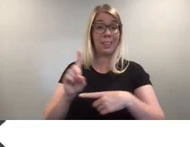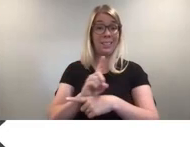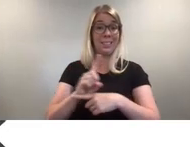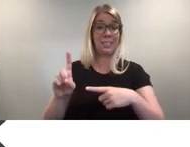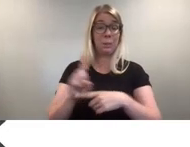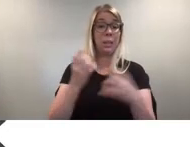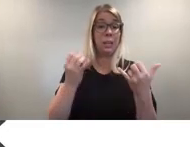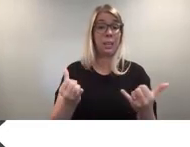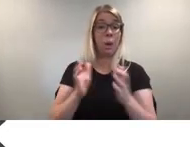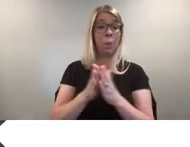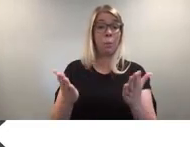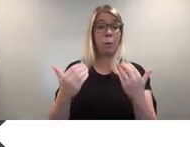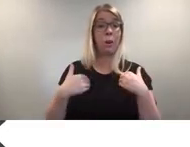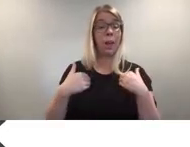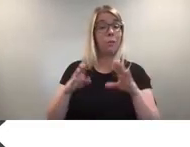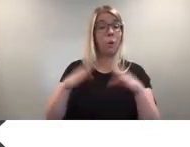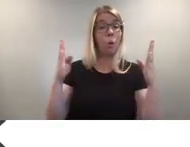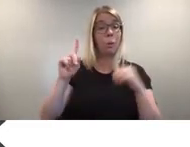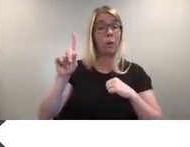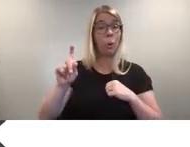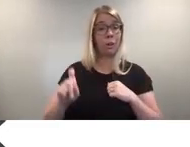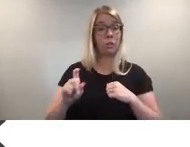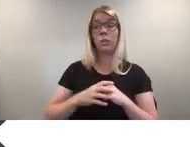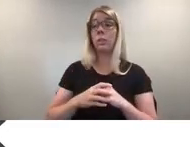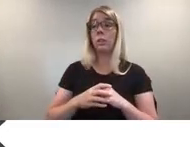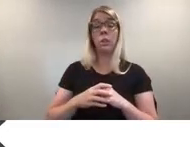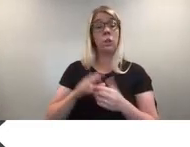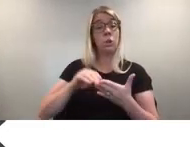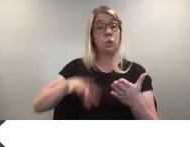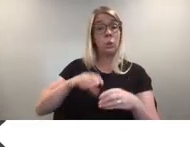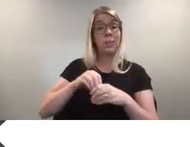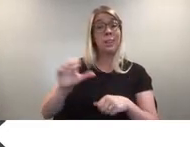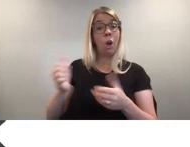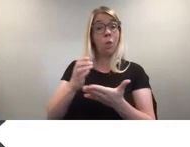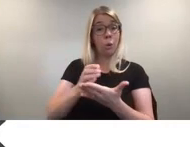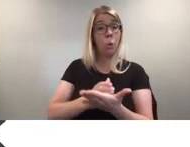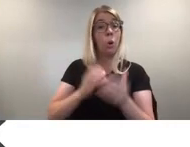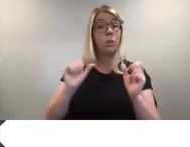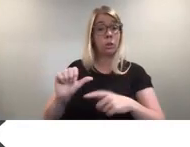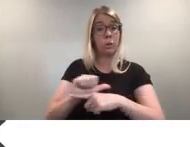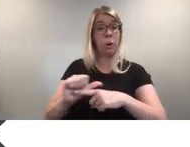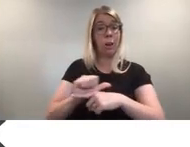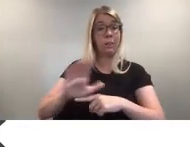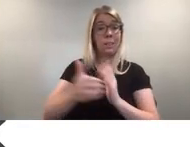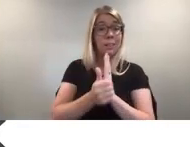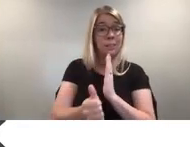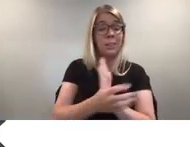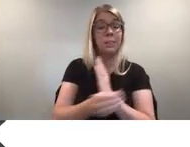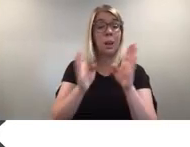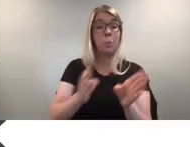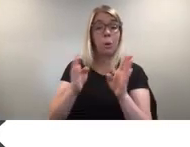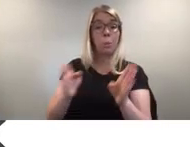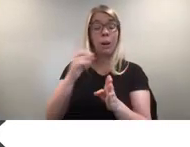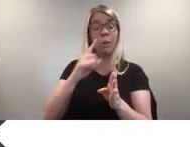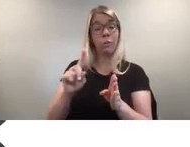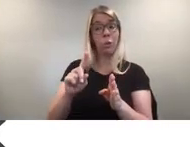bank. Students in other courses could use the question bank to practice their own skills and prepare themselves for exams. And renewable